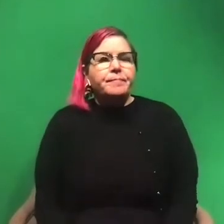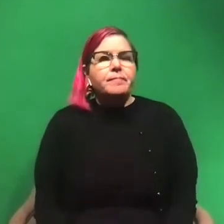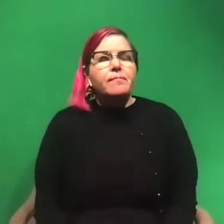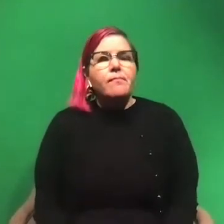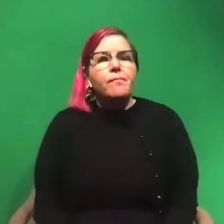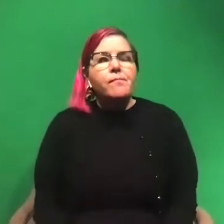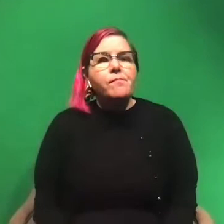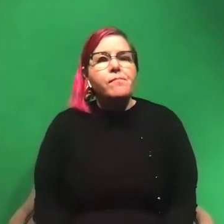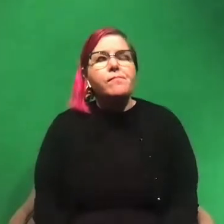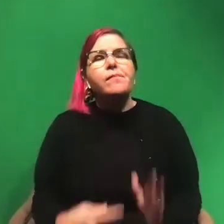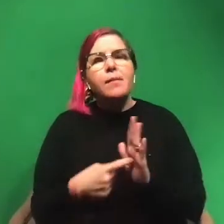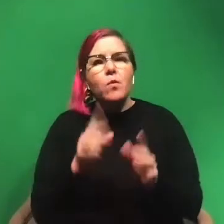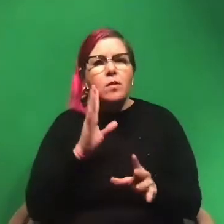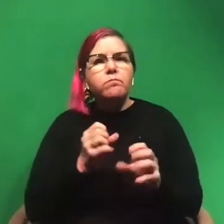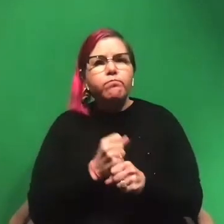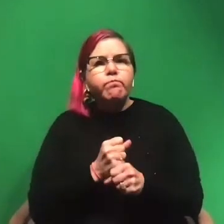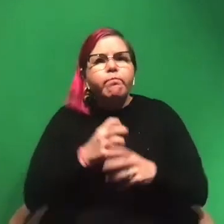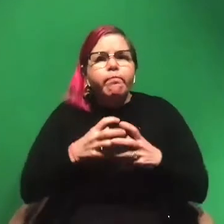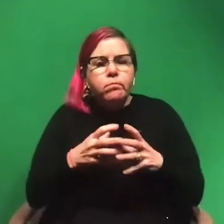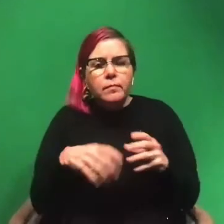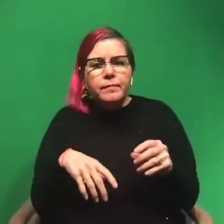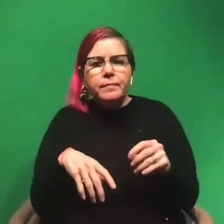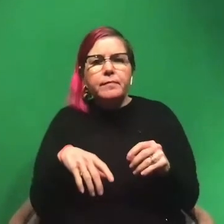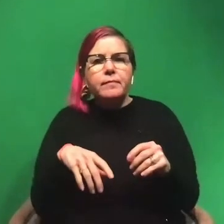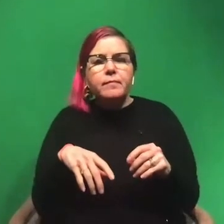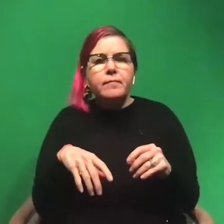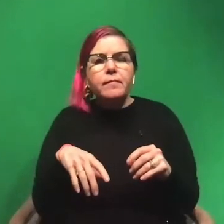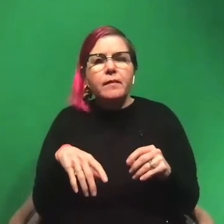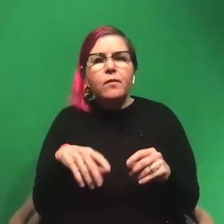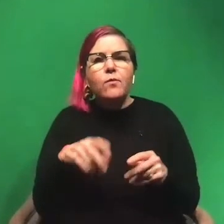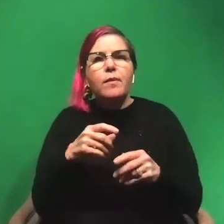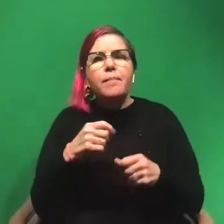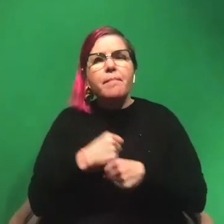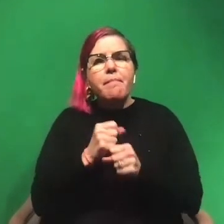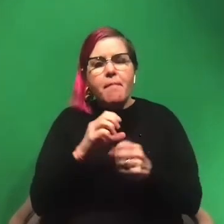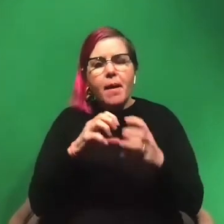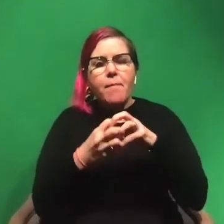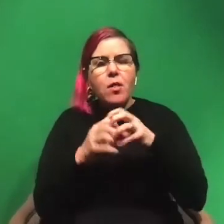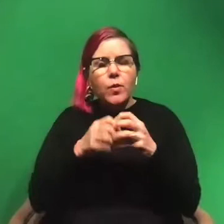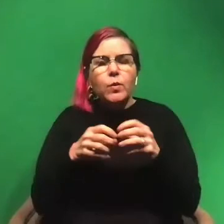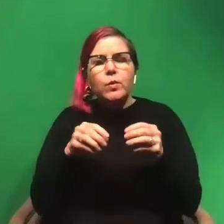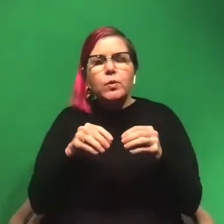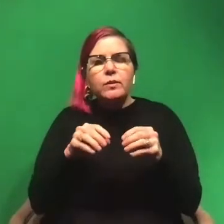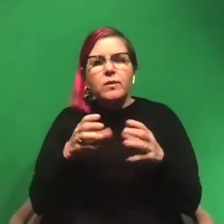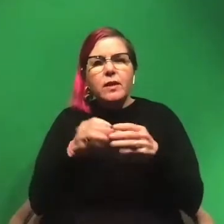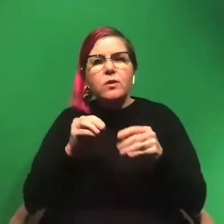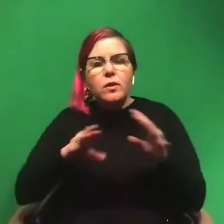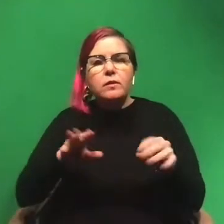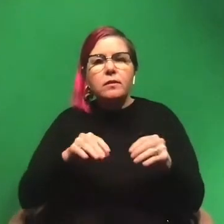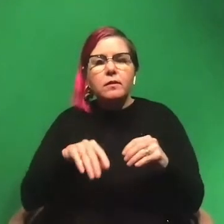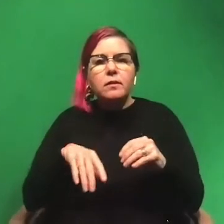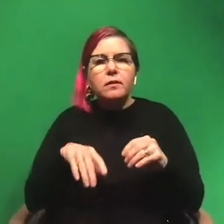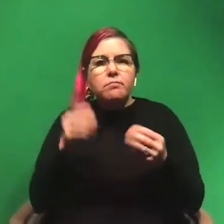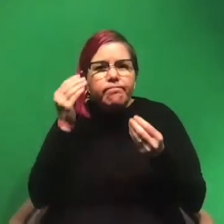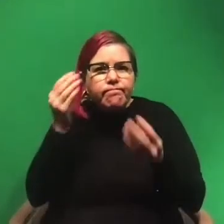have, for example, inflammation. You can have cytokine production, which are molecules that our cells secrete to tell other cells what's going on.